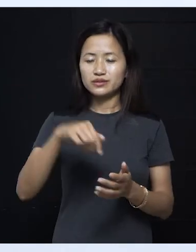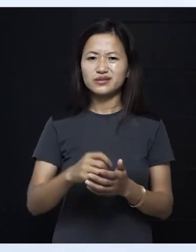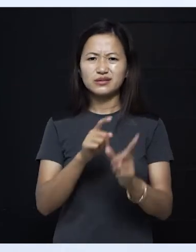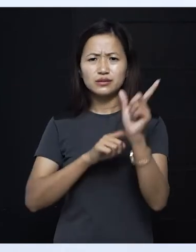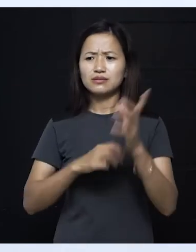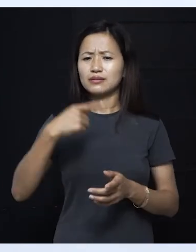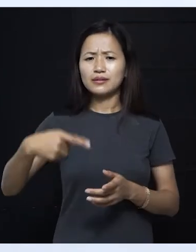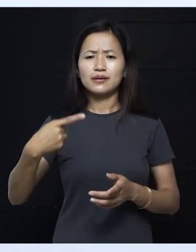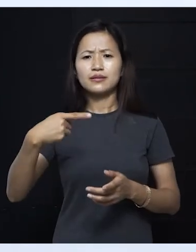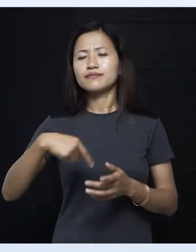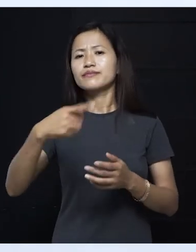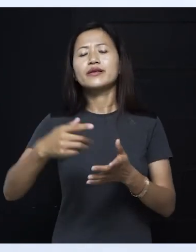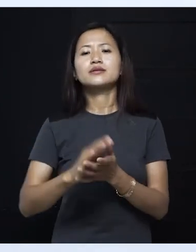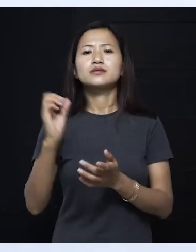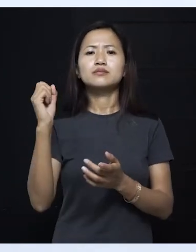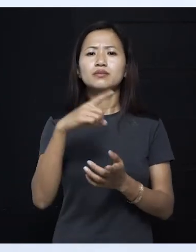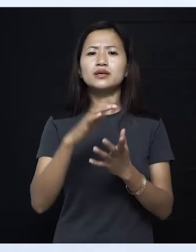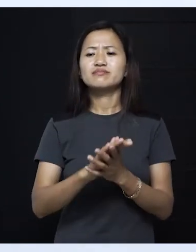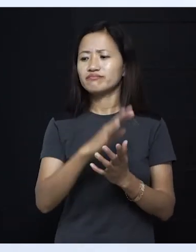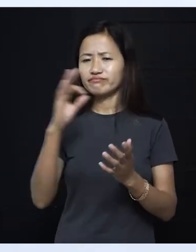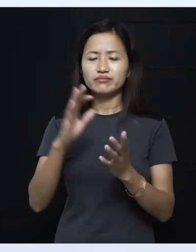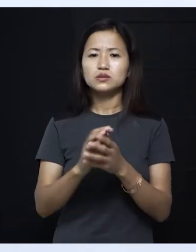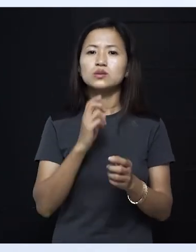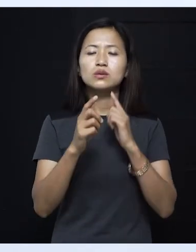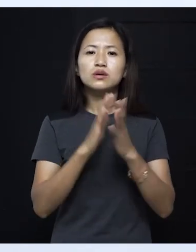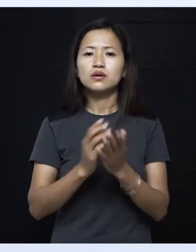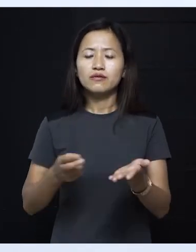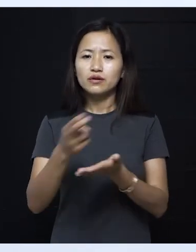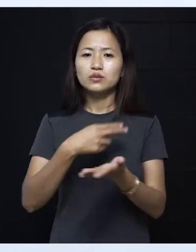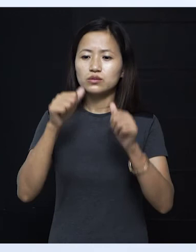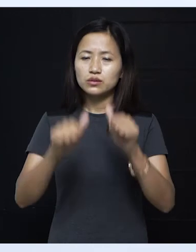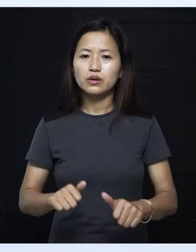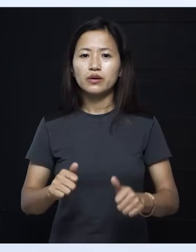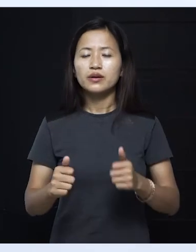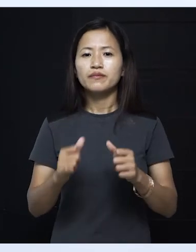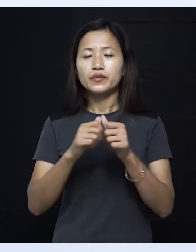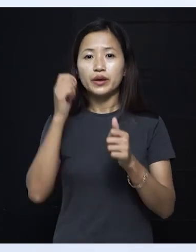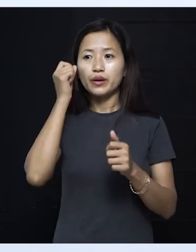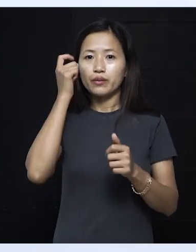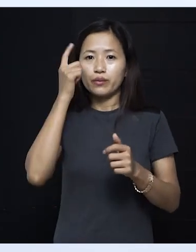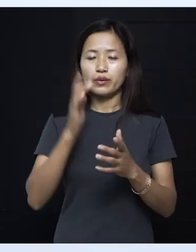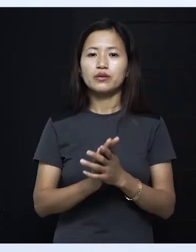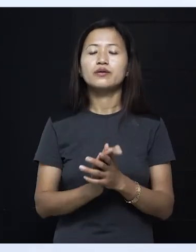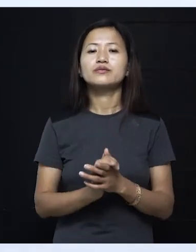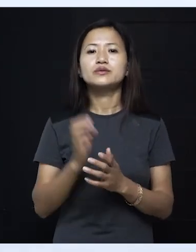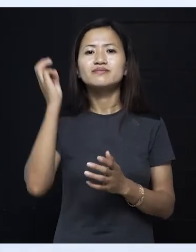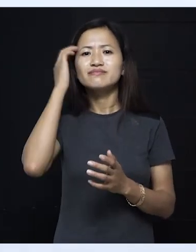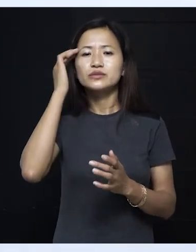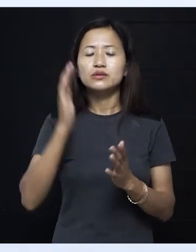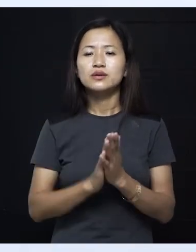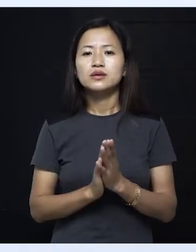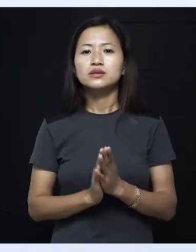or next month, how the weather is going to be, so that the farmers will be able to be aware of the weather. Then